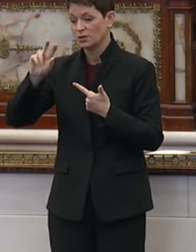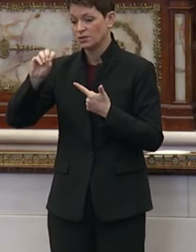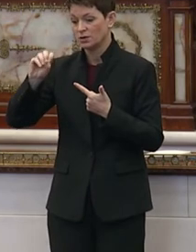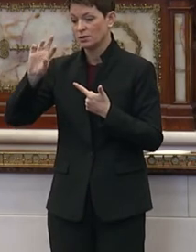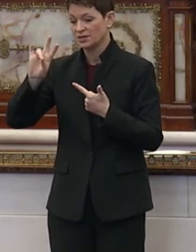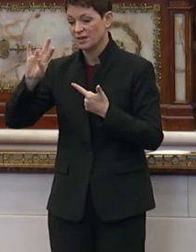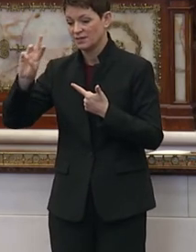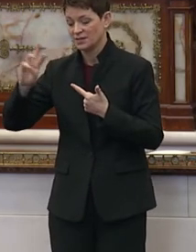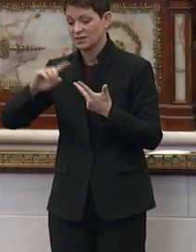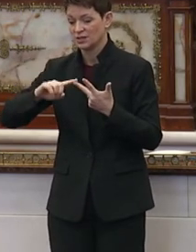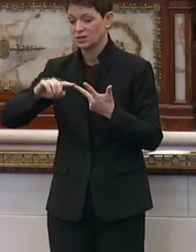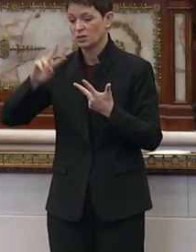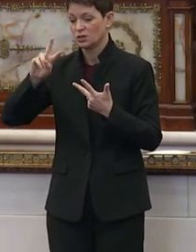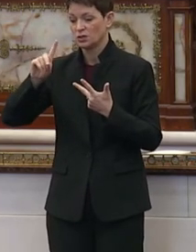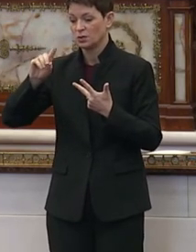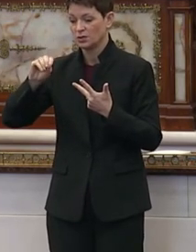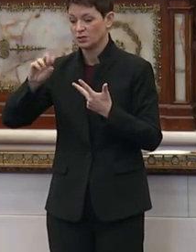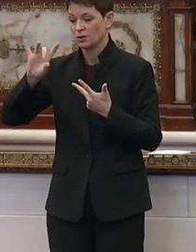220076,